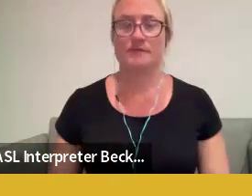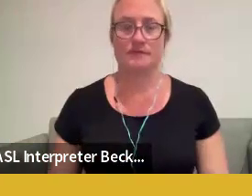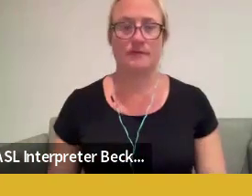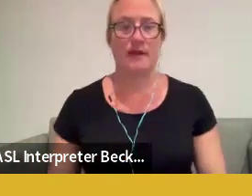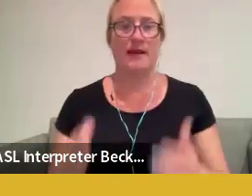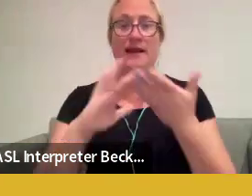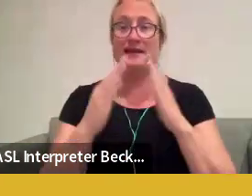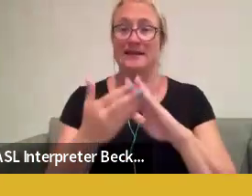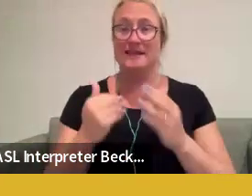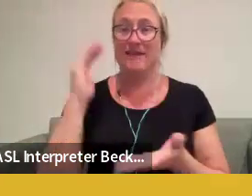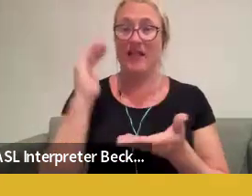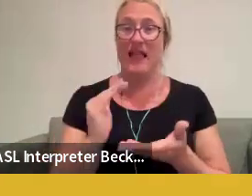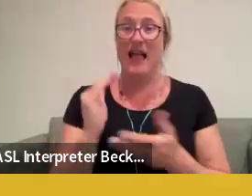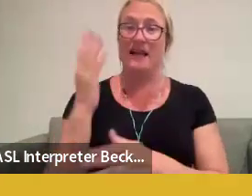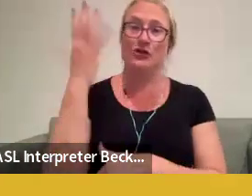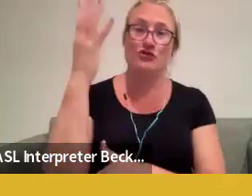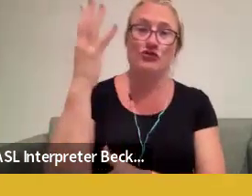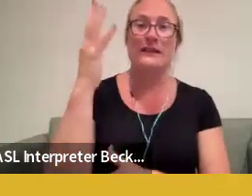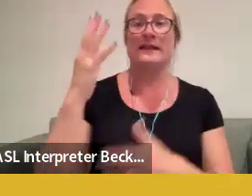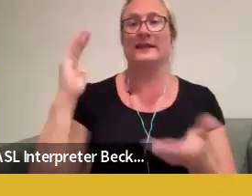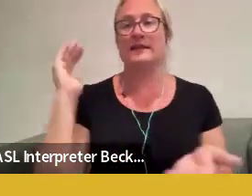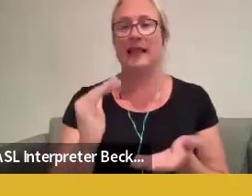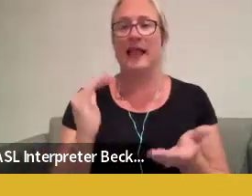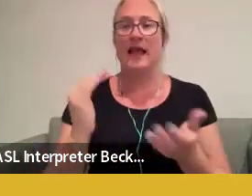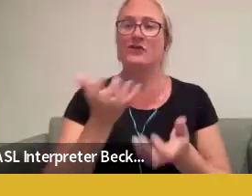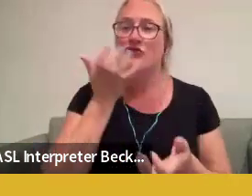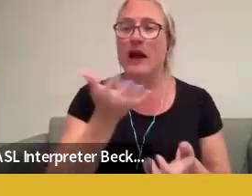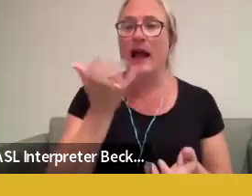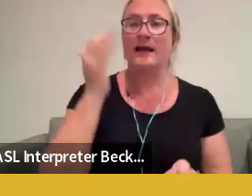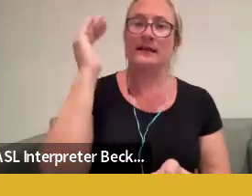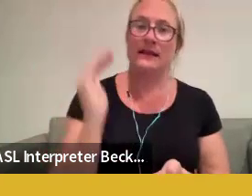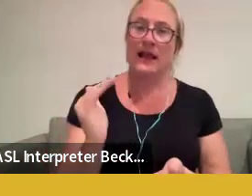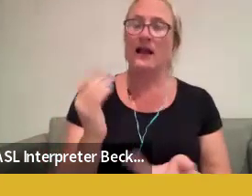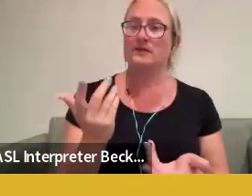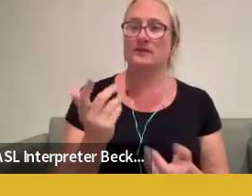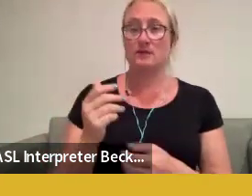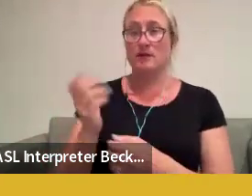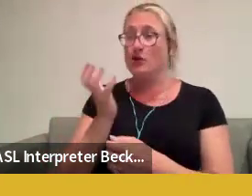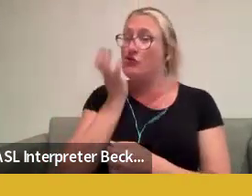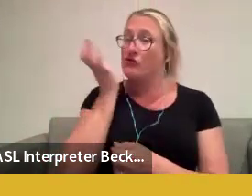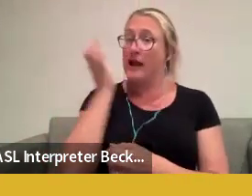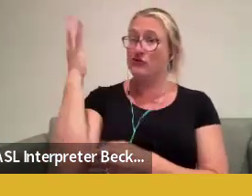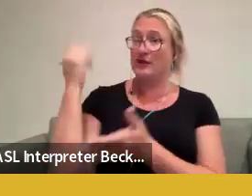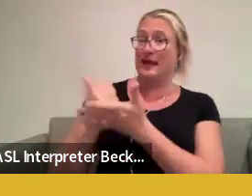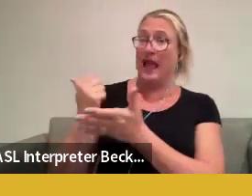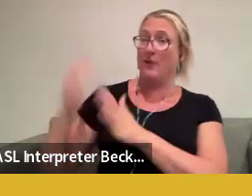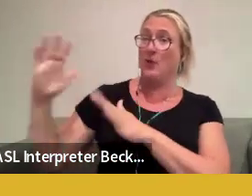have less vegetation, so less trees, less grass, which help cool things down by providing shade.